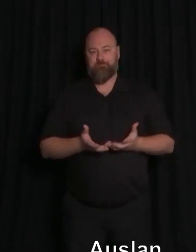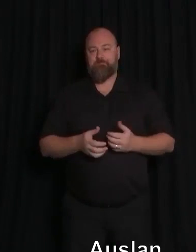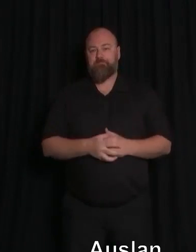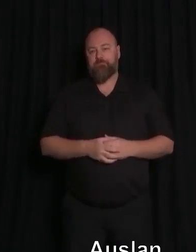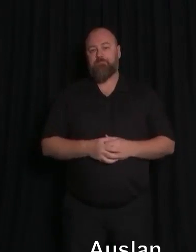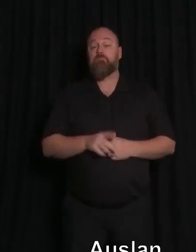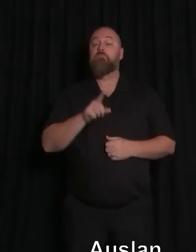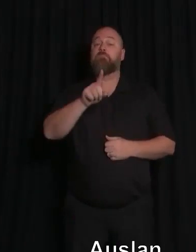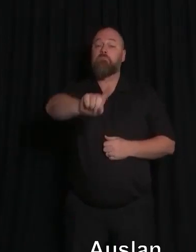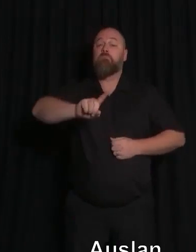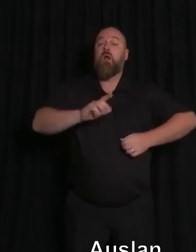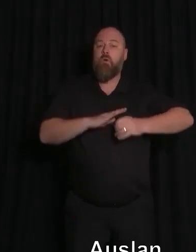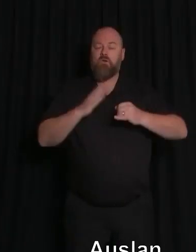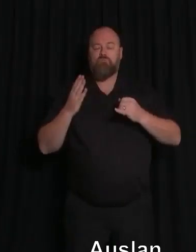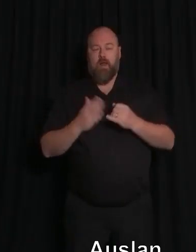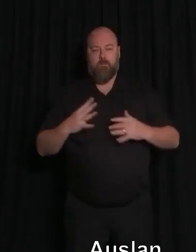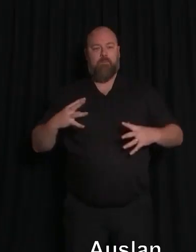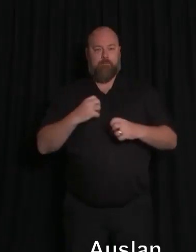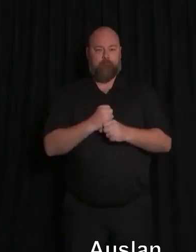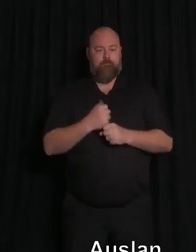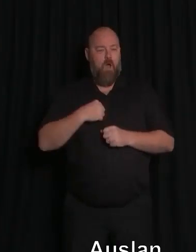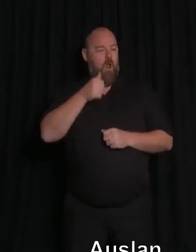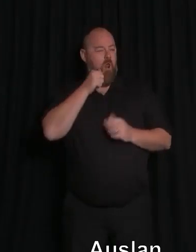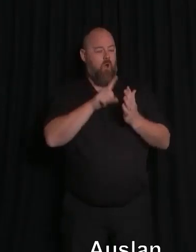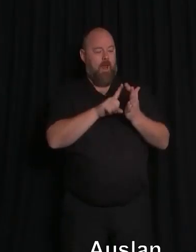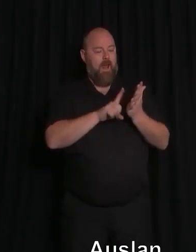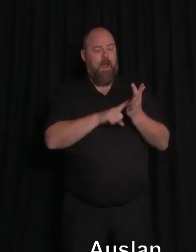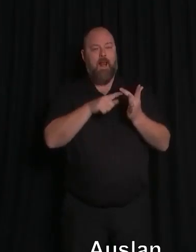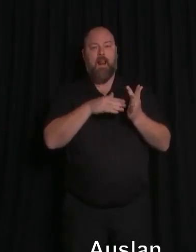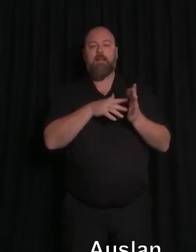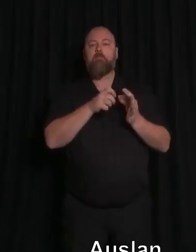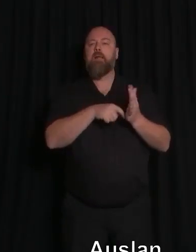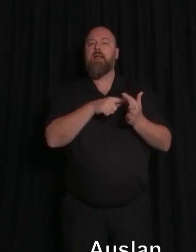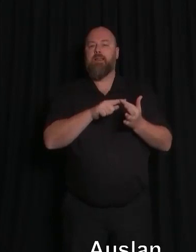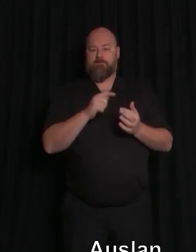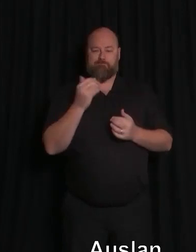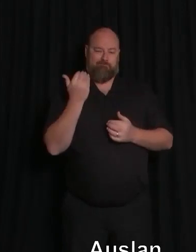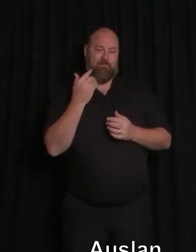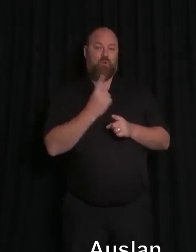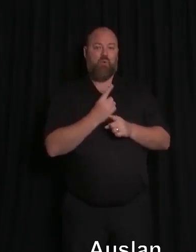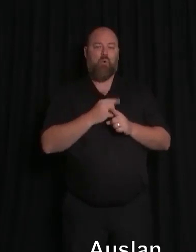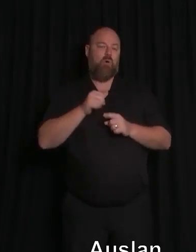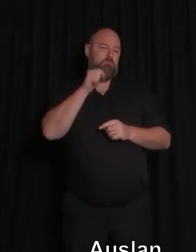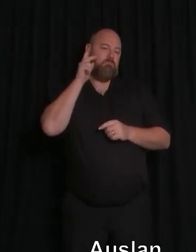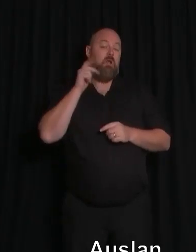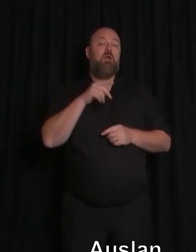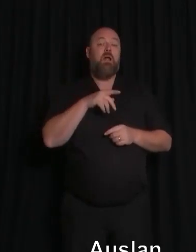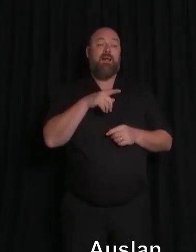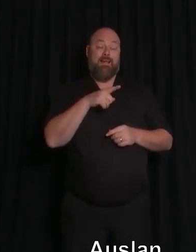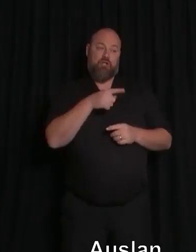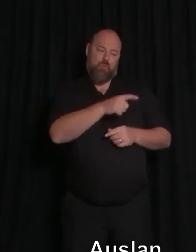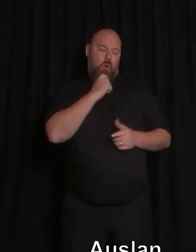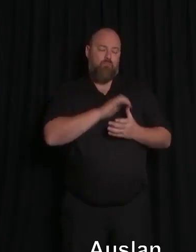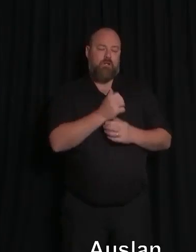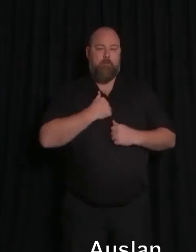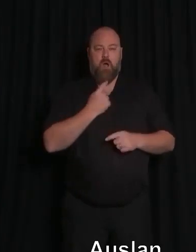Finally, I want to end with a whakatauki, and I know Elizabeth Kirikiri, if she's still here, will appreciate this because it is from our